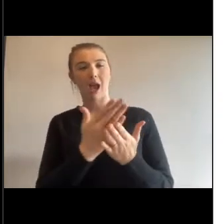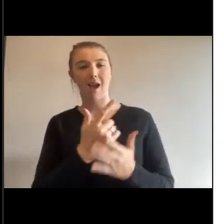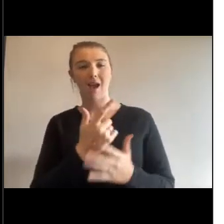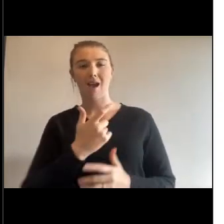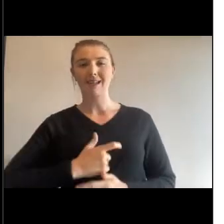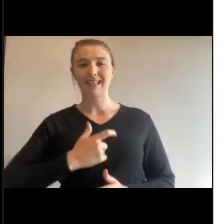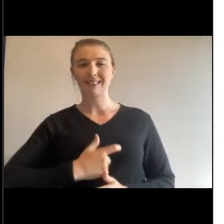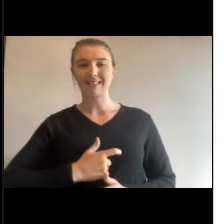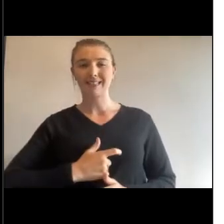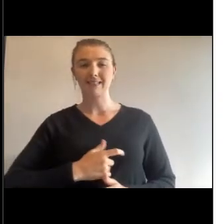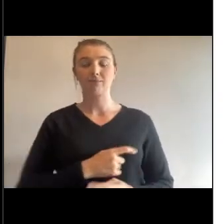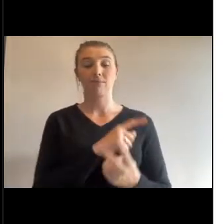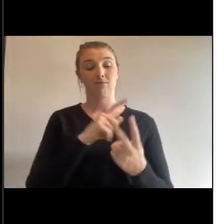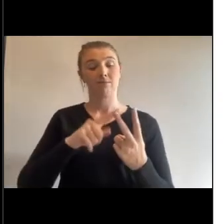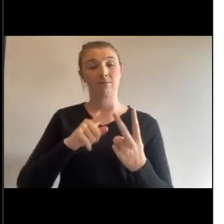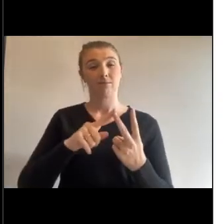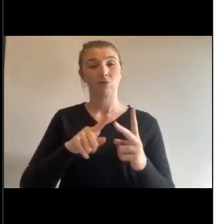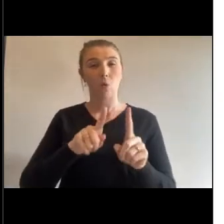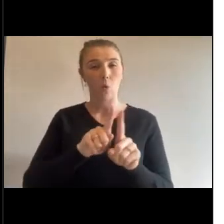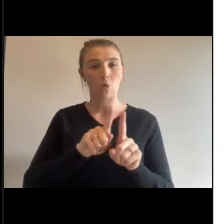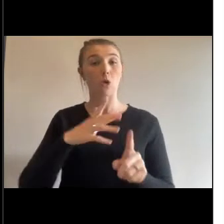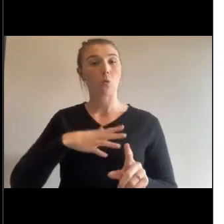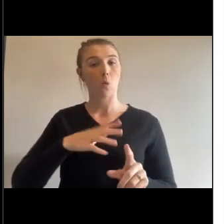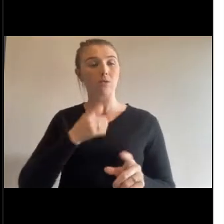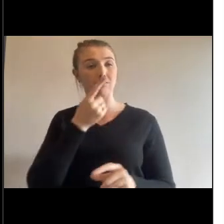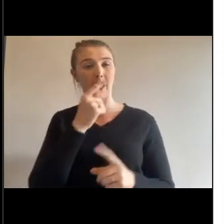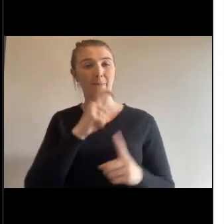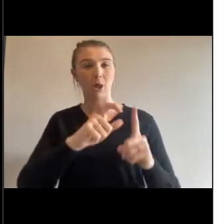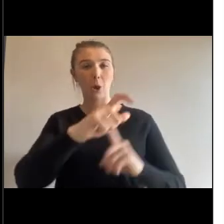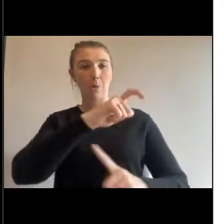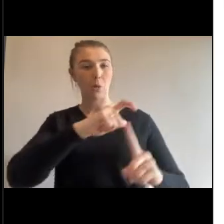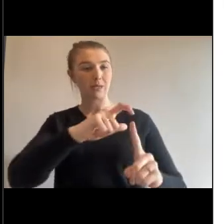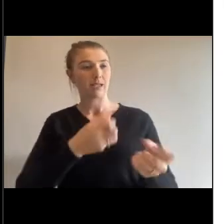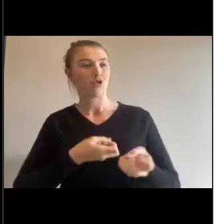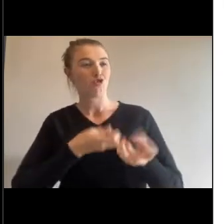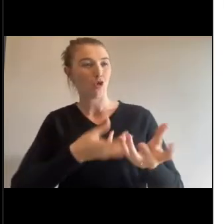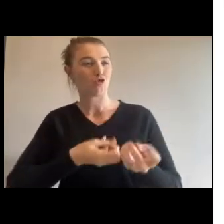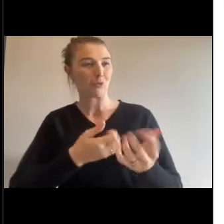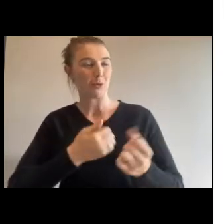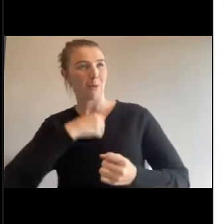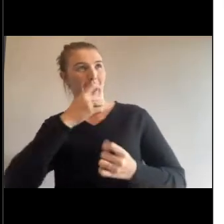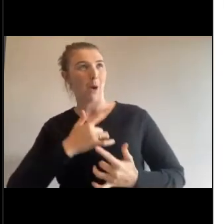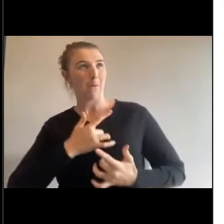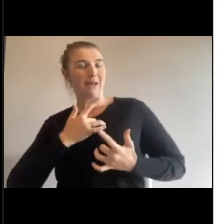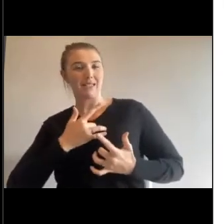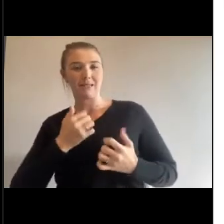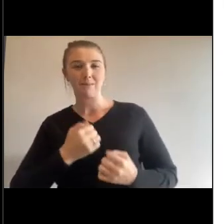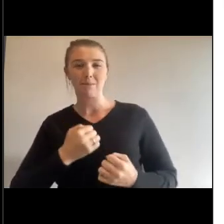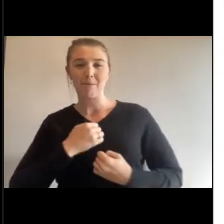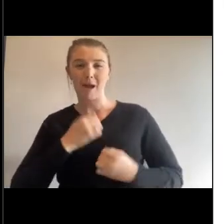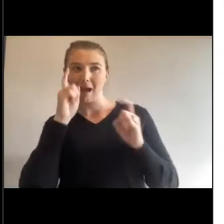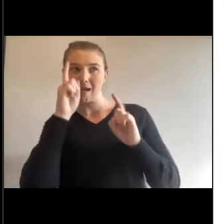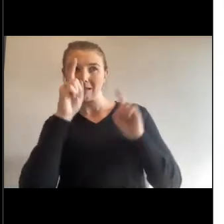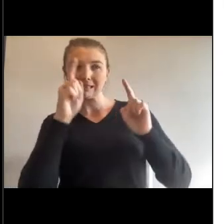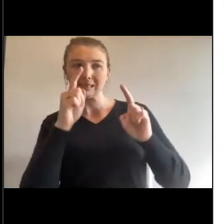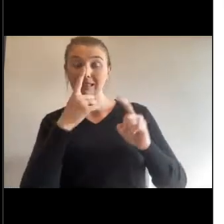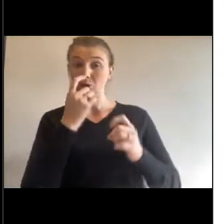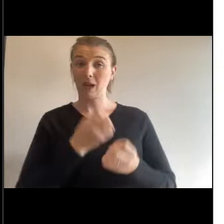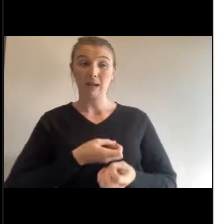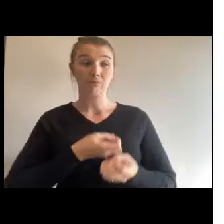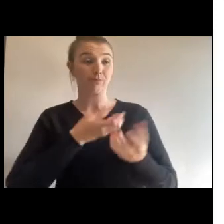contribute to a community. So to contribute your opinions, your ideas. It's about being able to share without